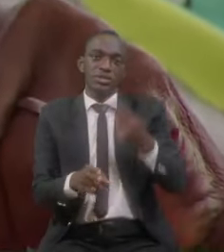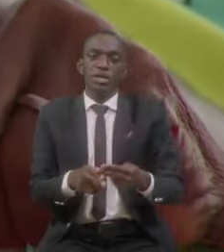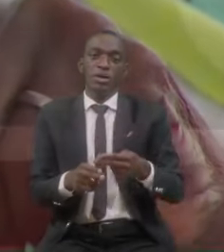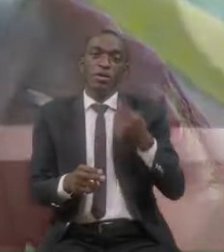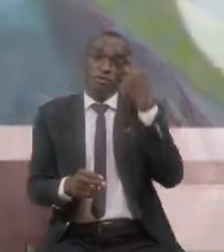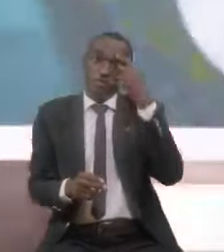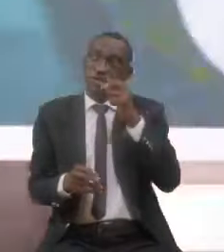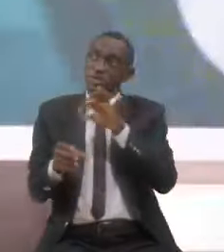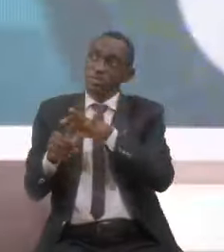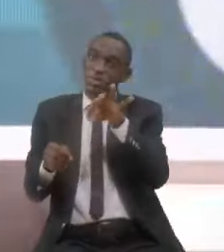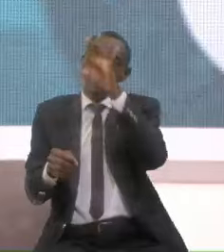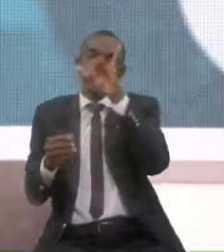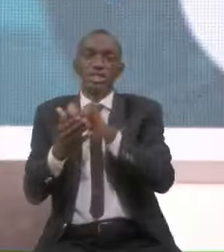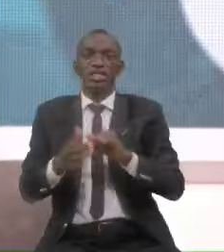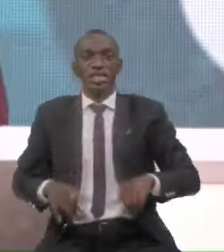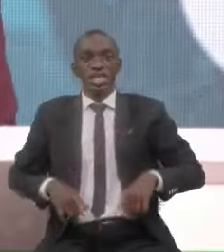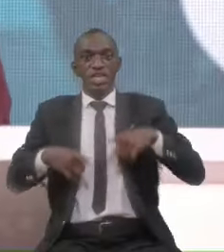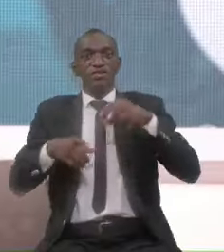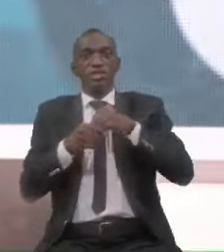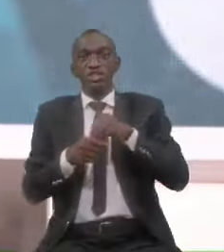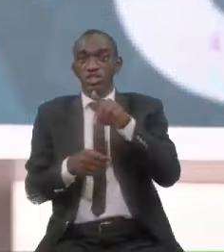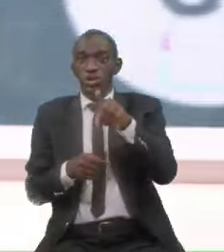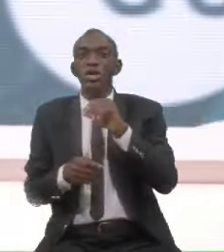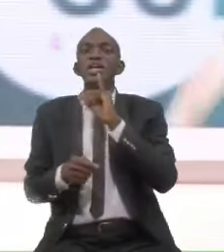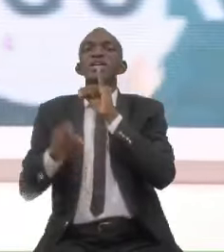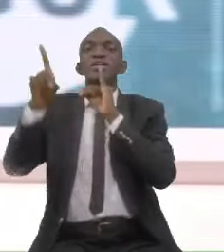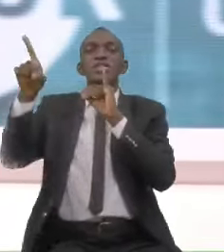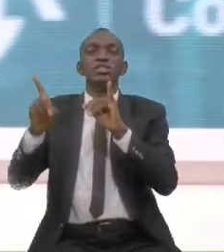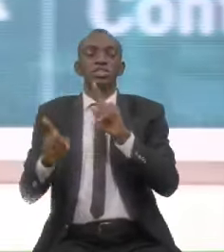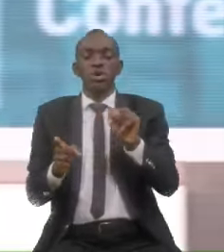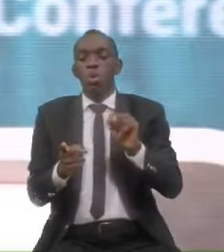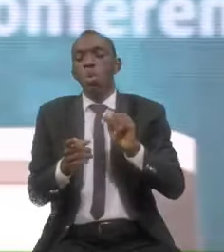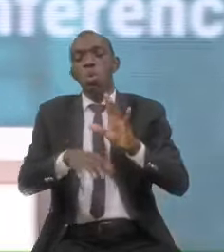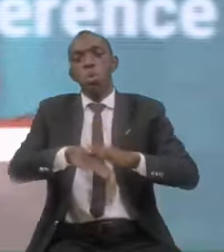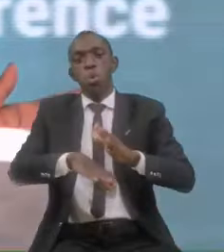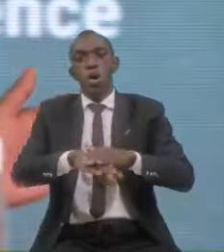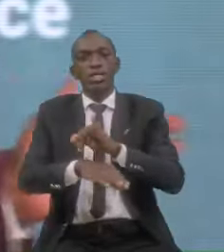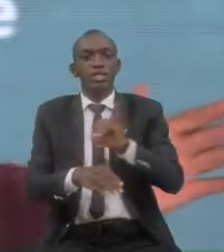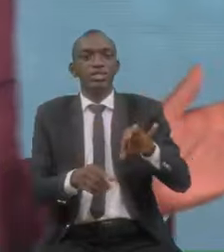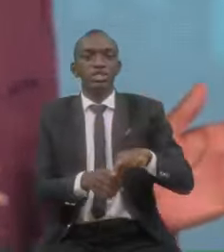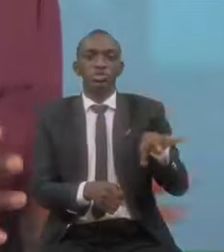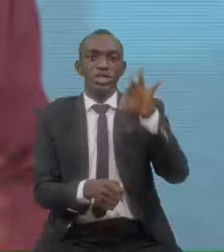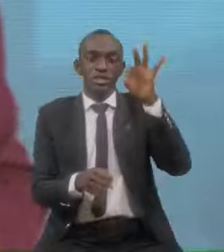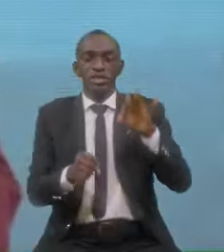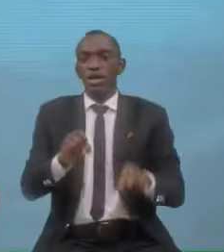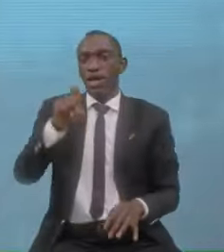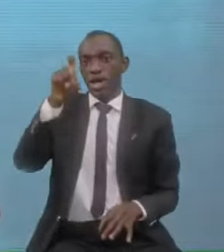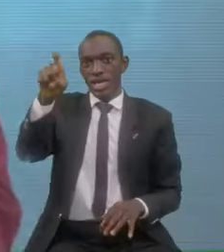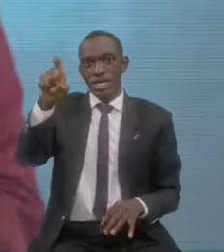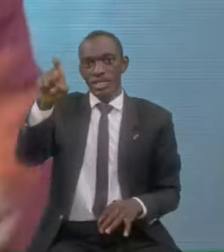lives in you is the warning spirit. X is the extreme